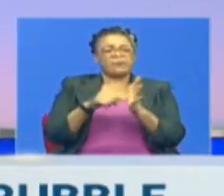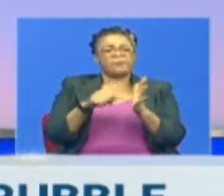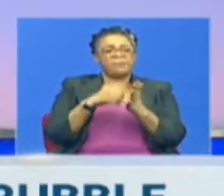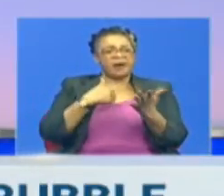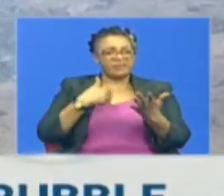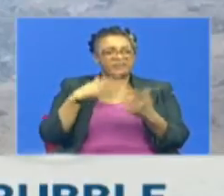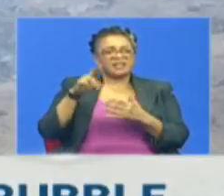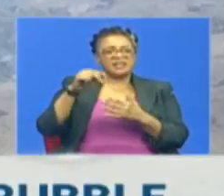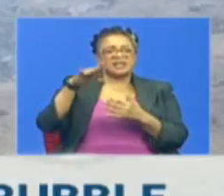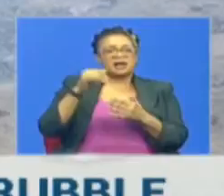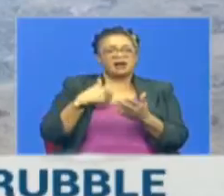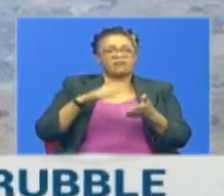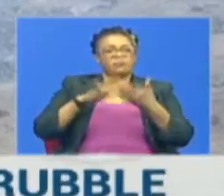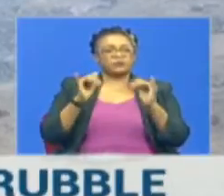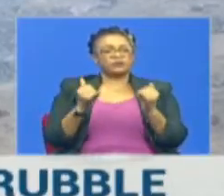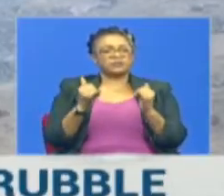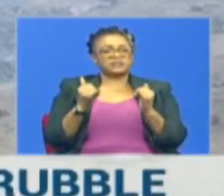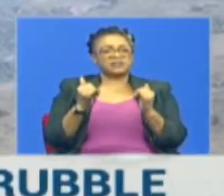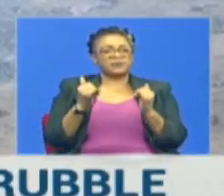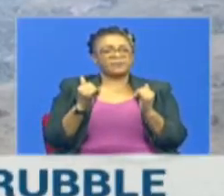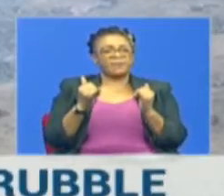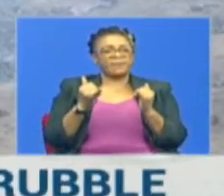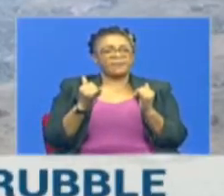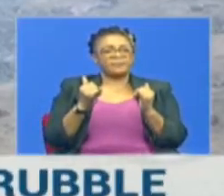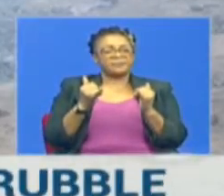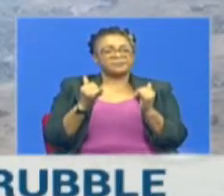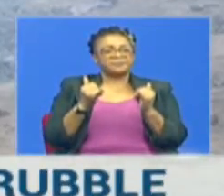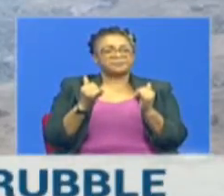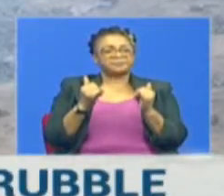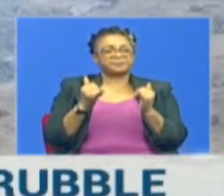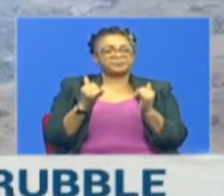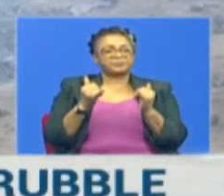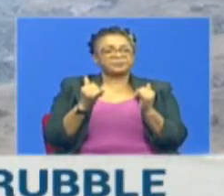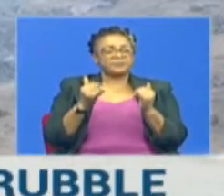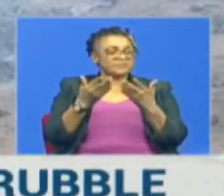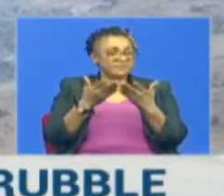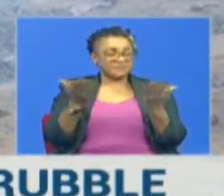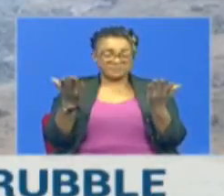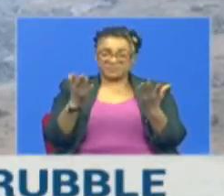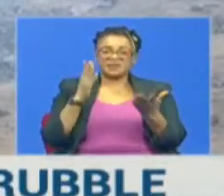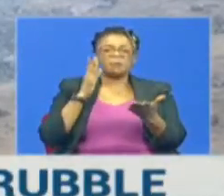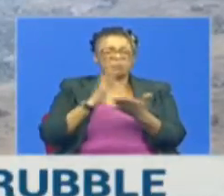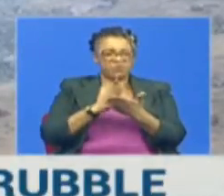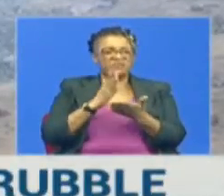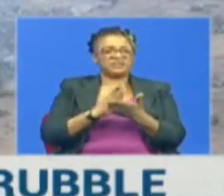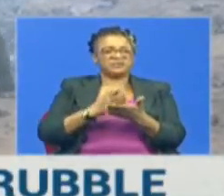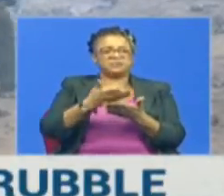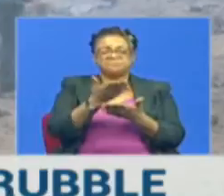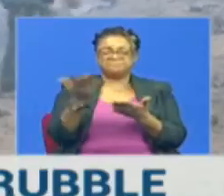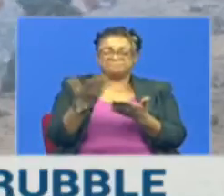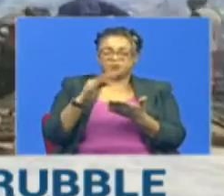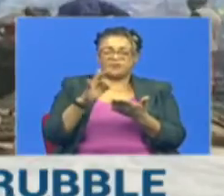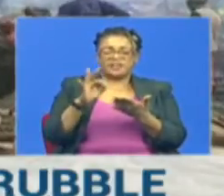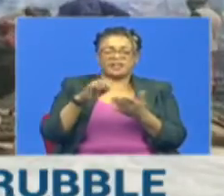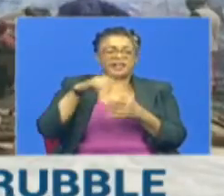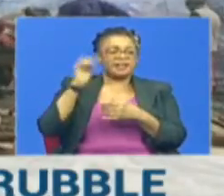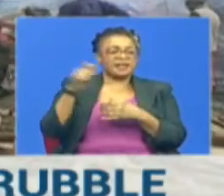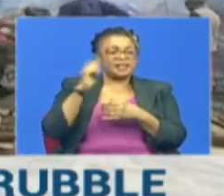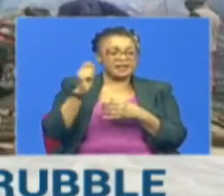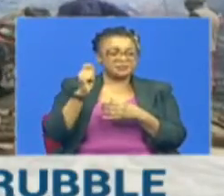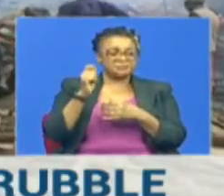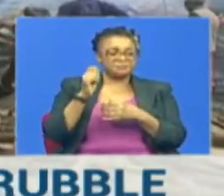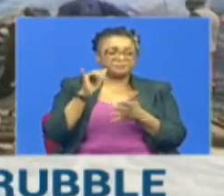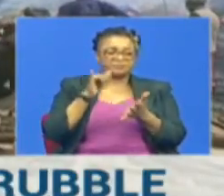more. If there is one thing that has been proven countless times about the Kenyan spirit, is that it